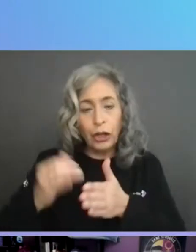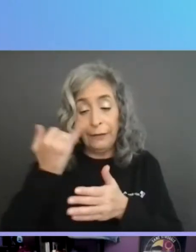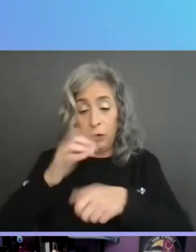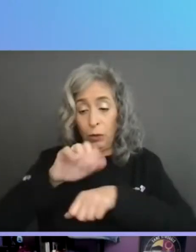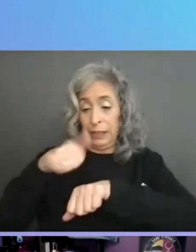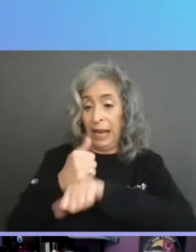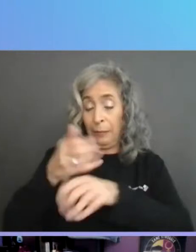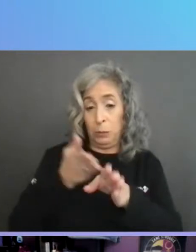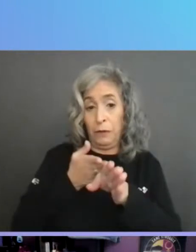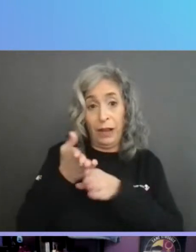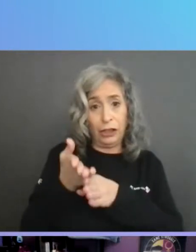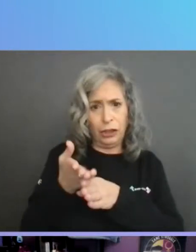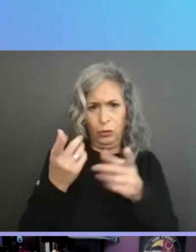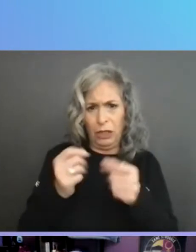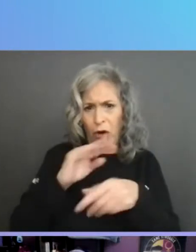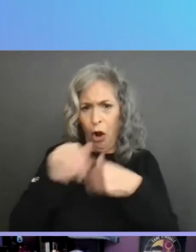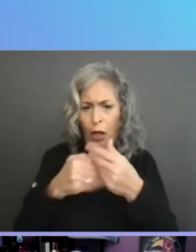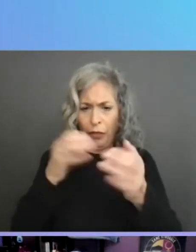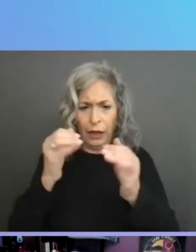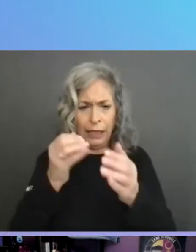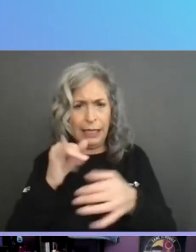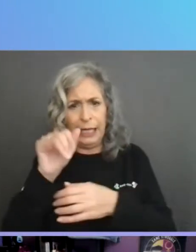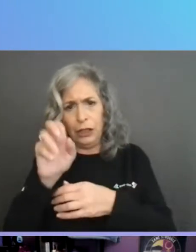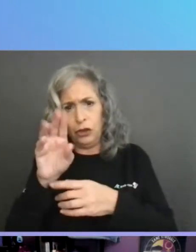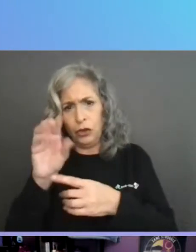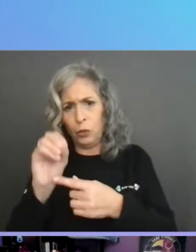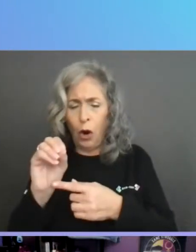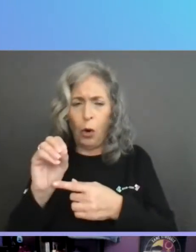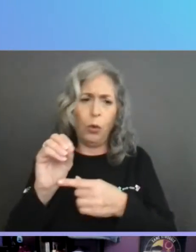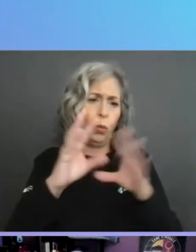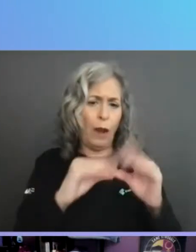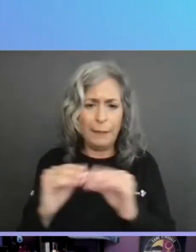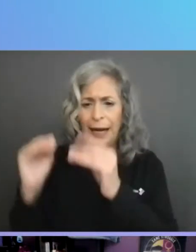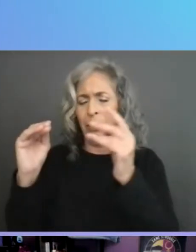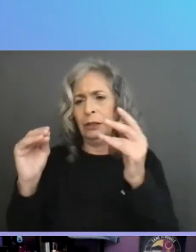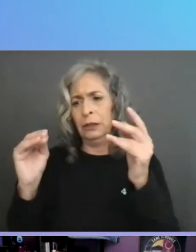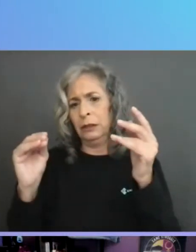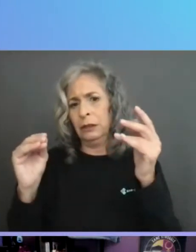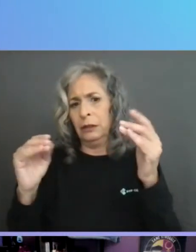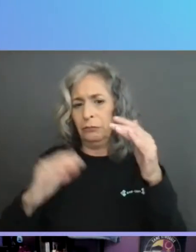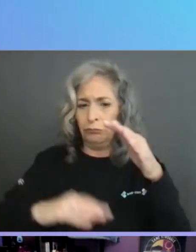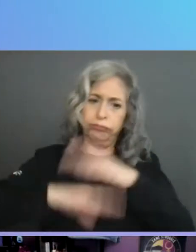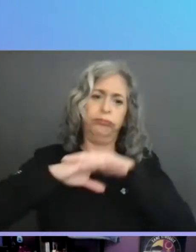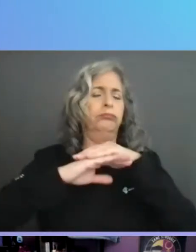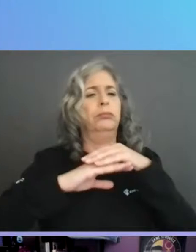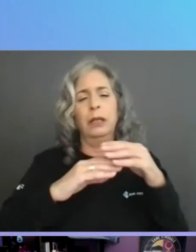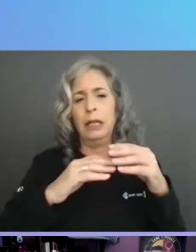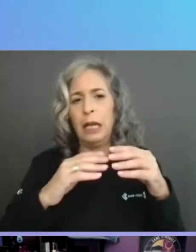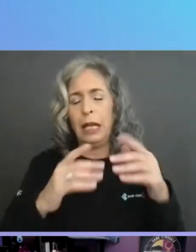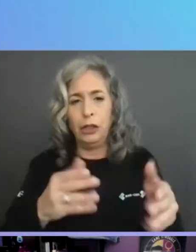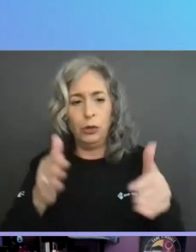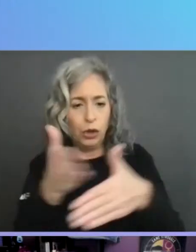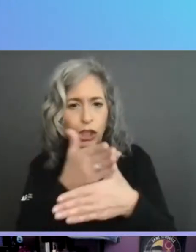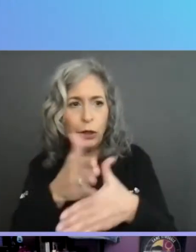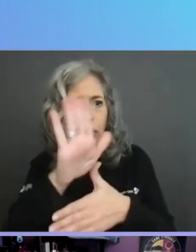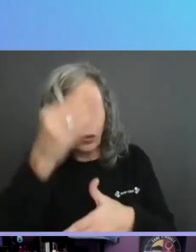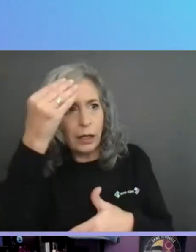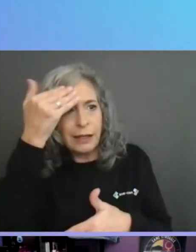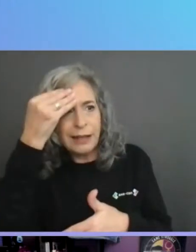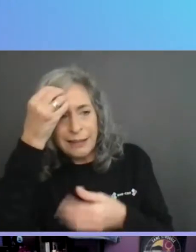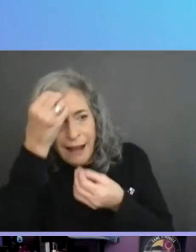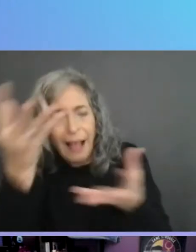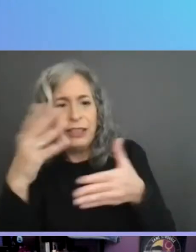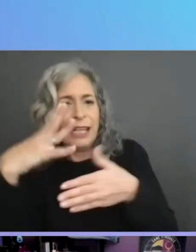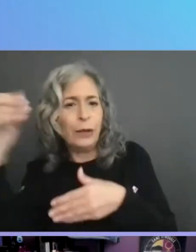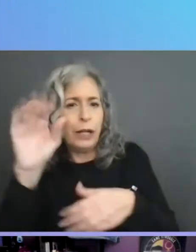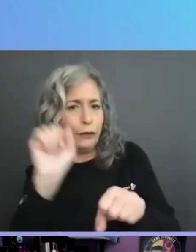and you've done all the intro level and intermediate level webinars you can stomach, that you are sharing your knowledge outside of your job. You are